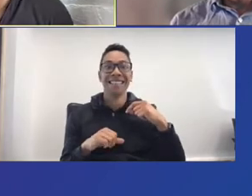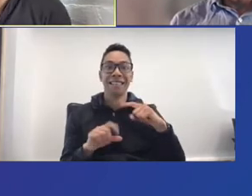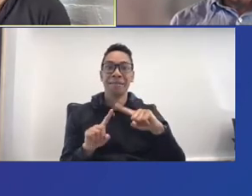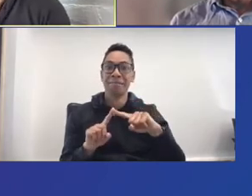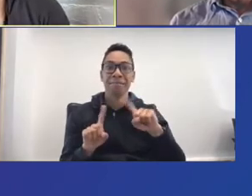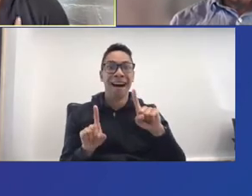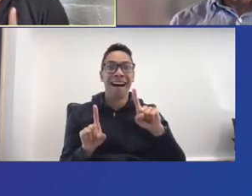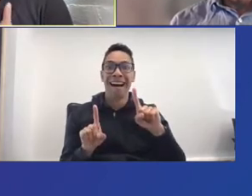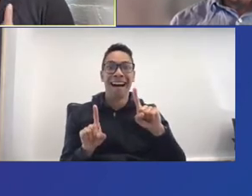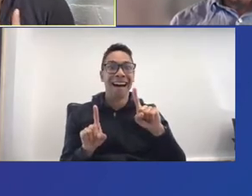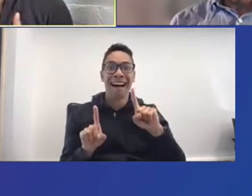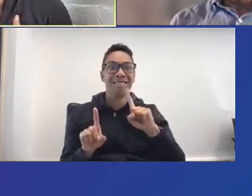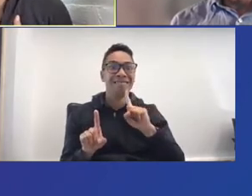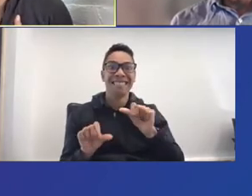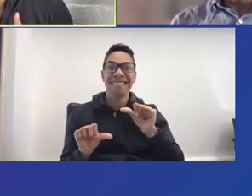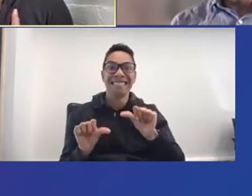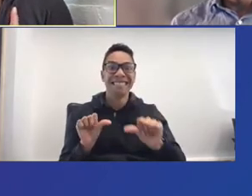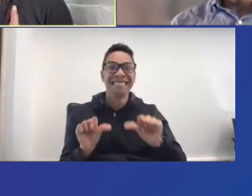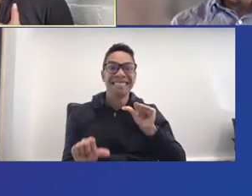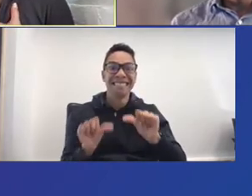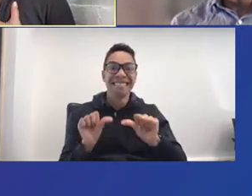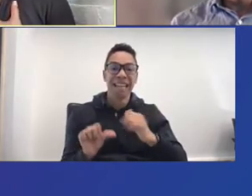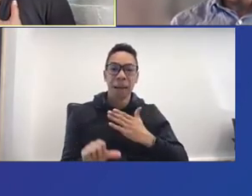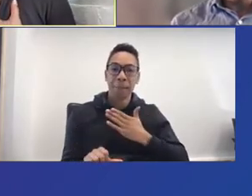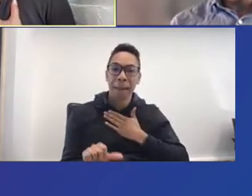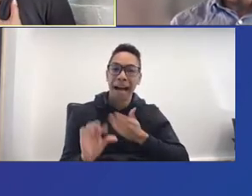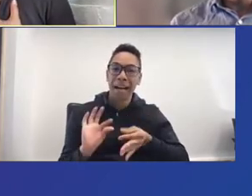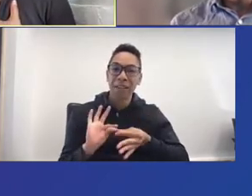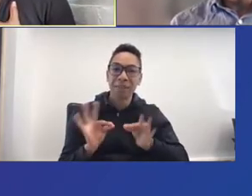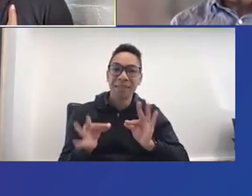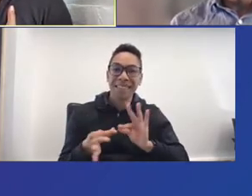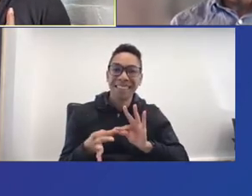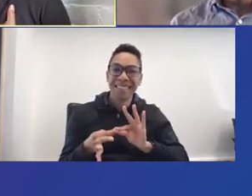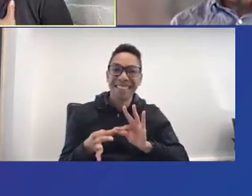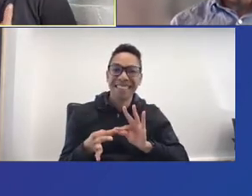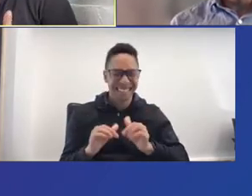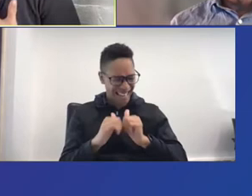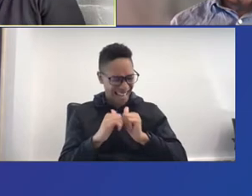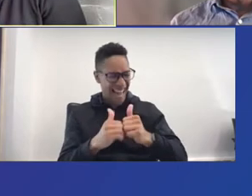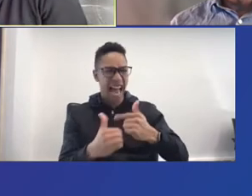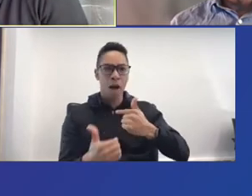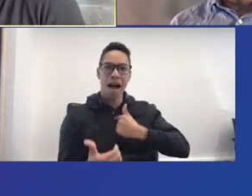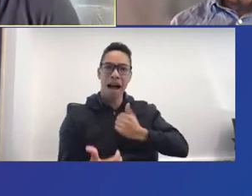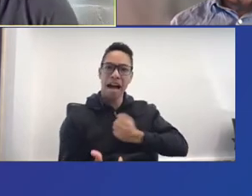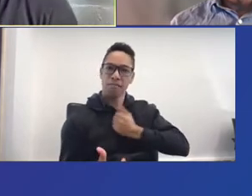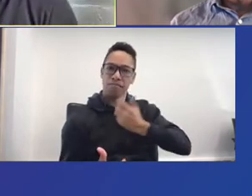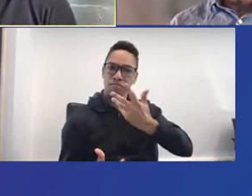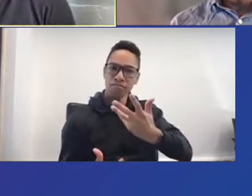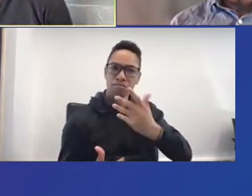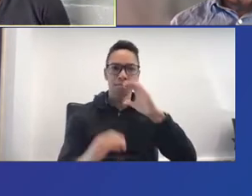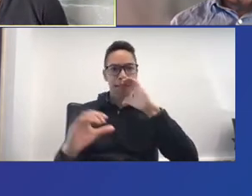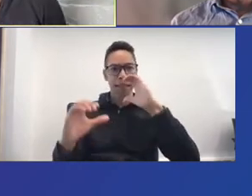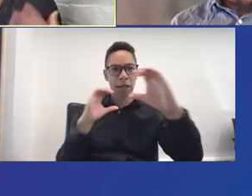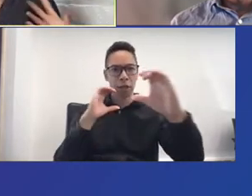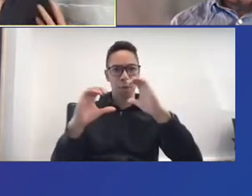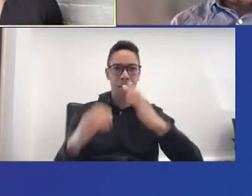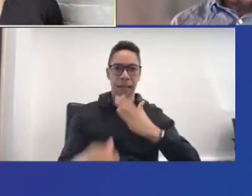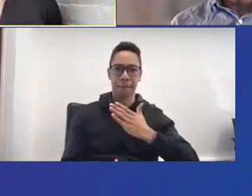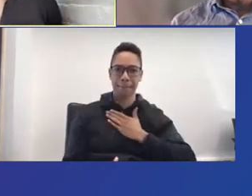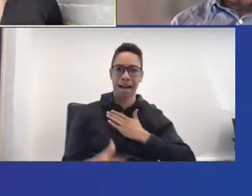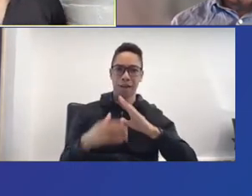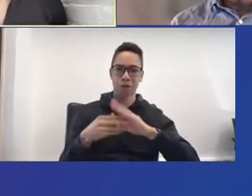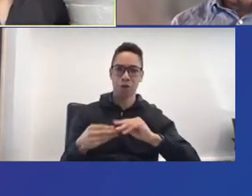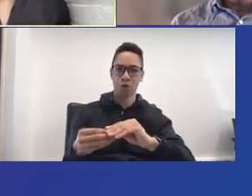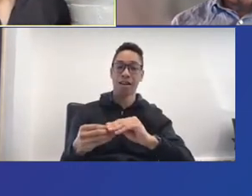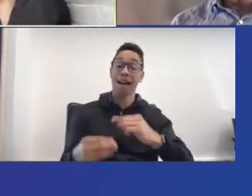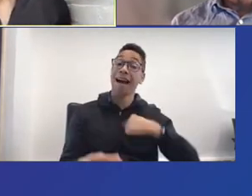but I'm really unsure about my interpretation and how I transmit and communicate it. I get that